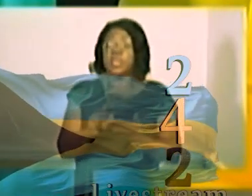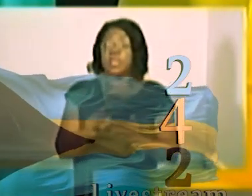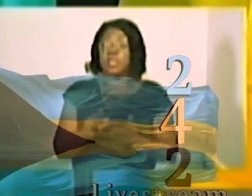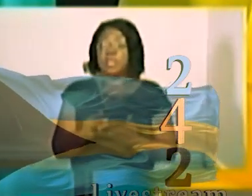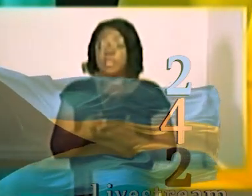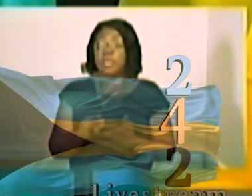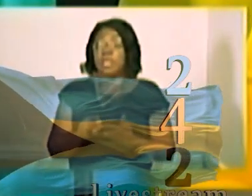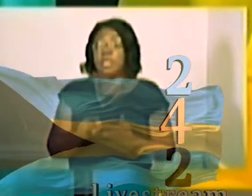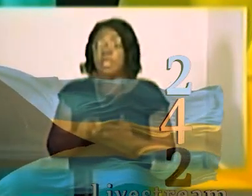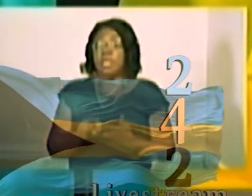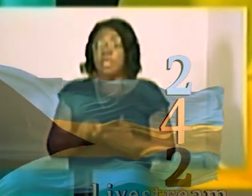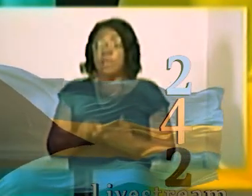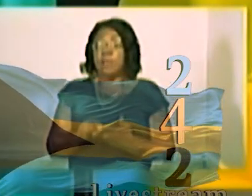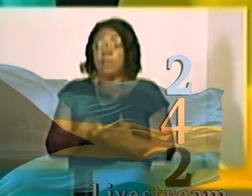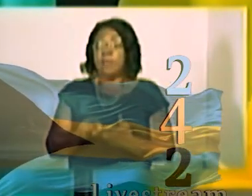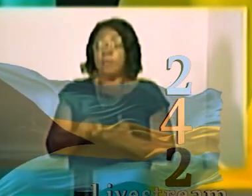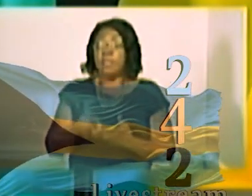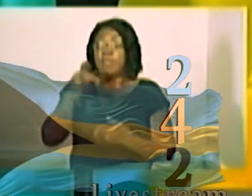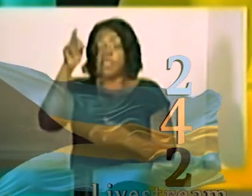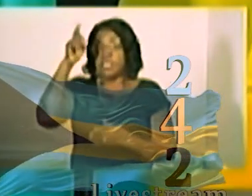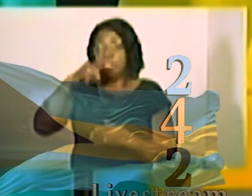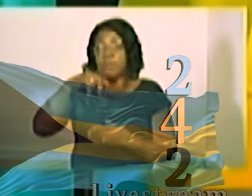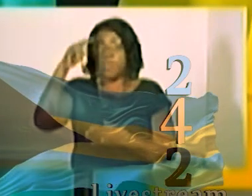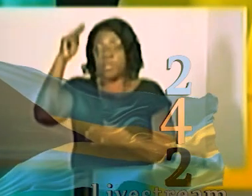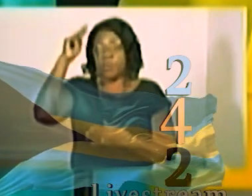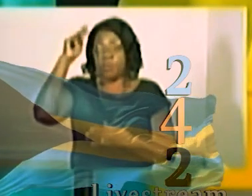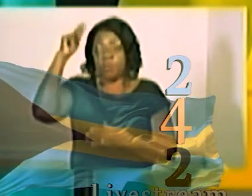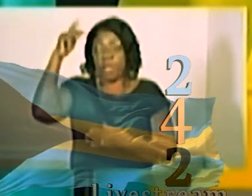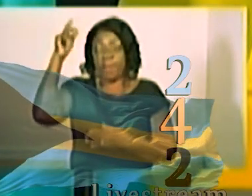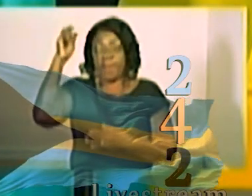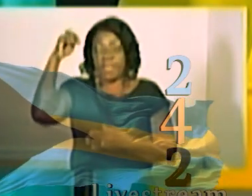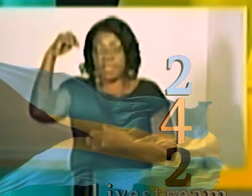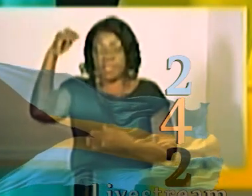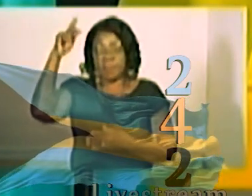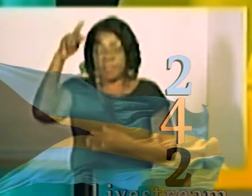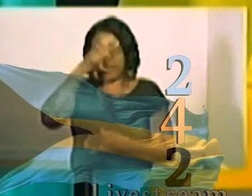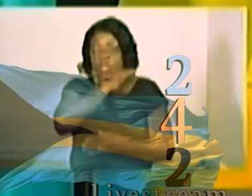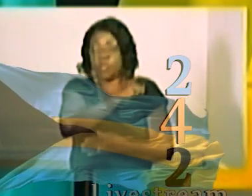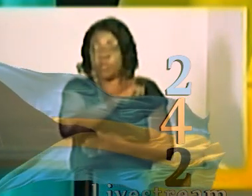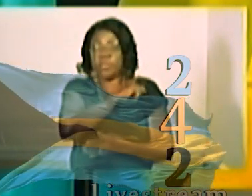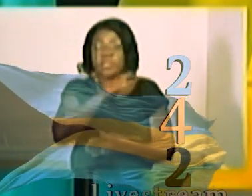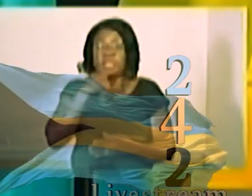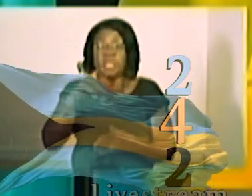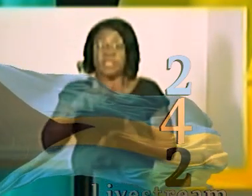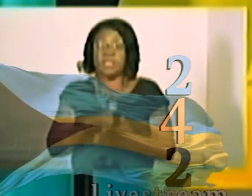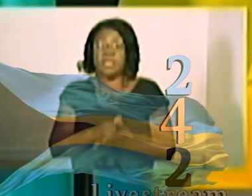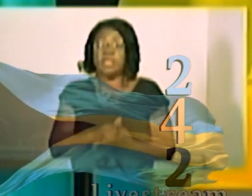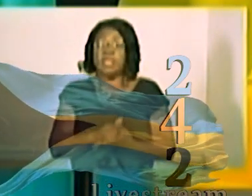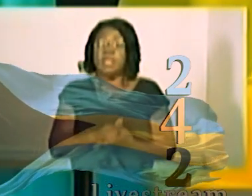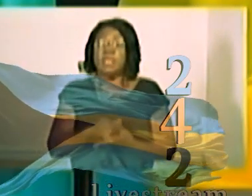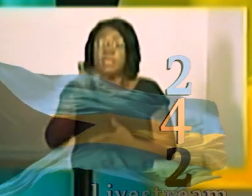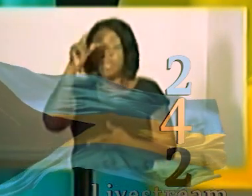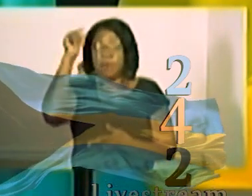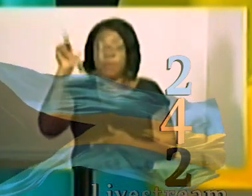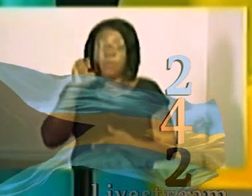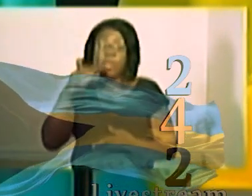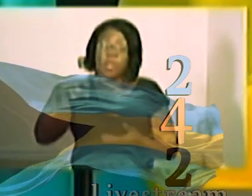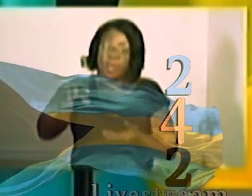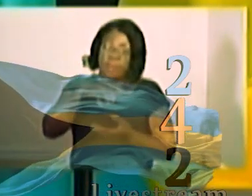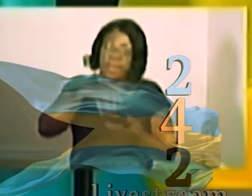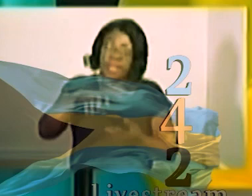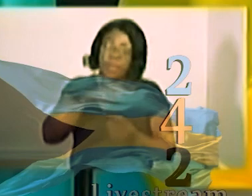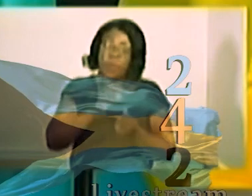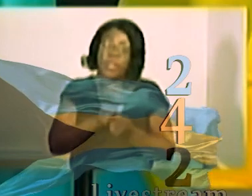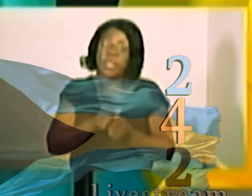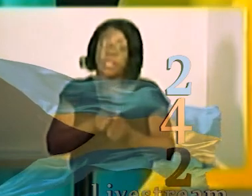Mr. Peter Turnquest, stated that the government will not meddle between the landlord and tenant relationship. However, even with the rental